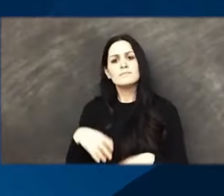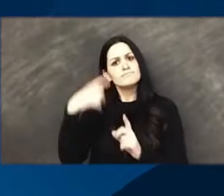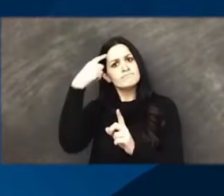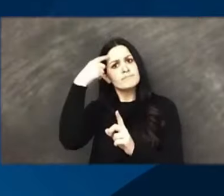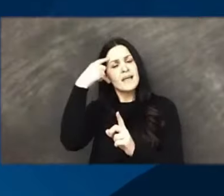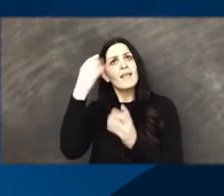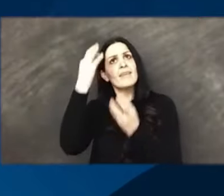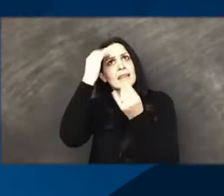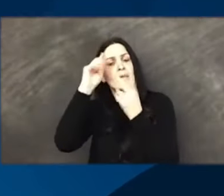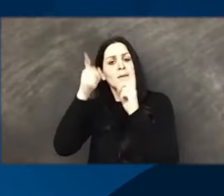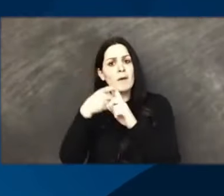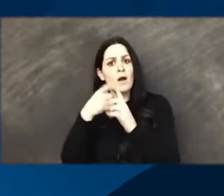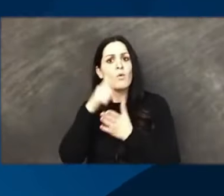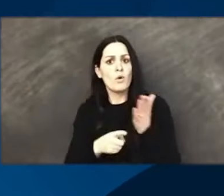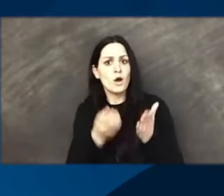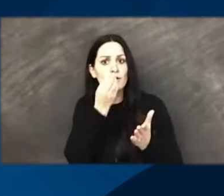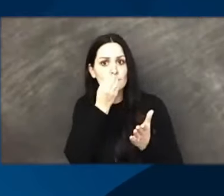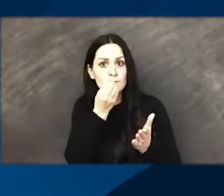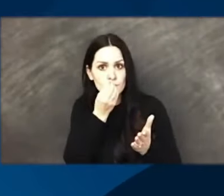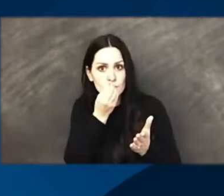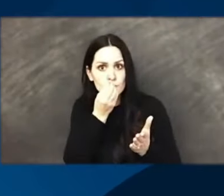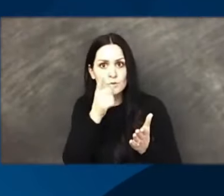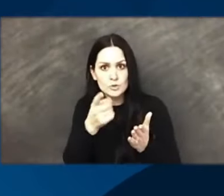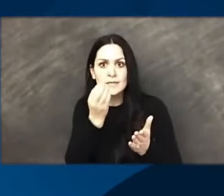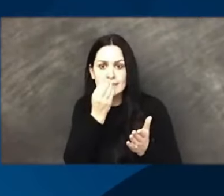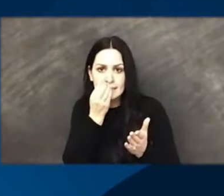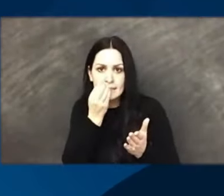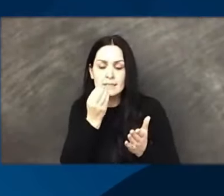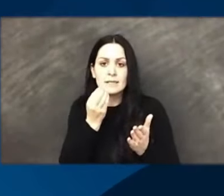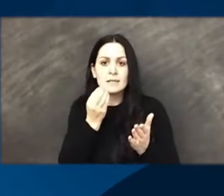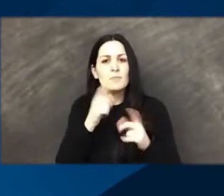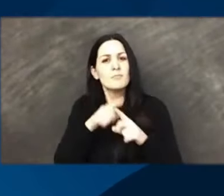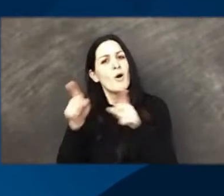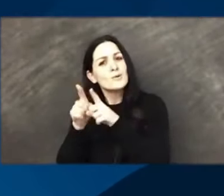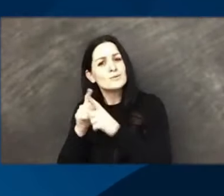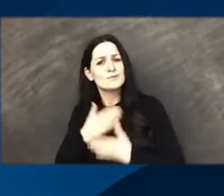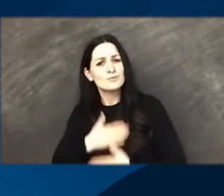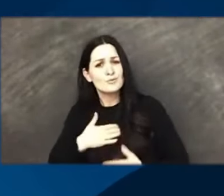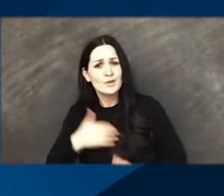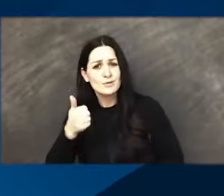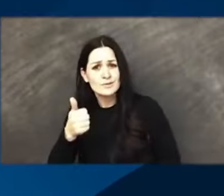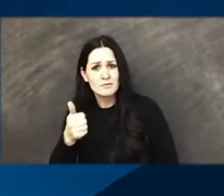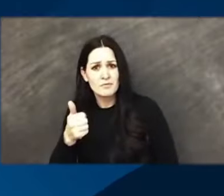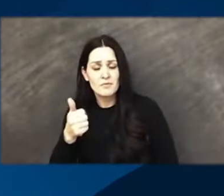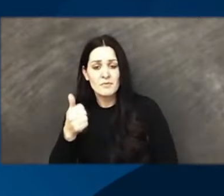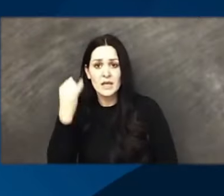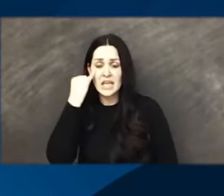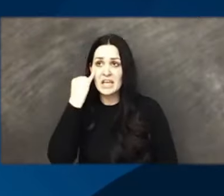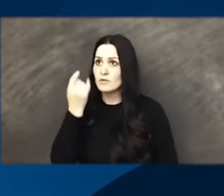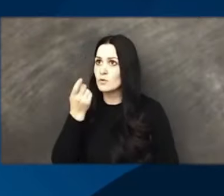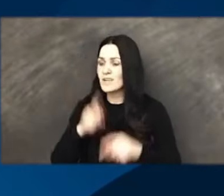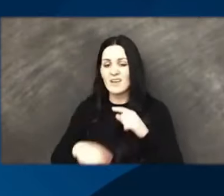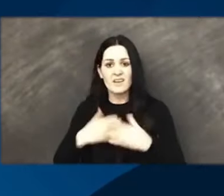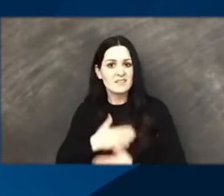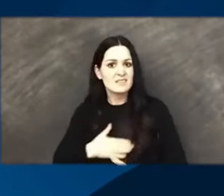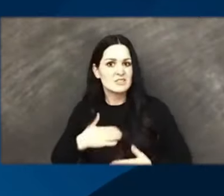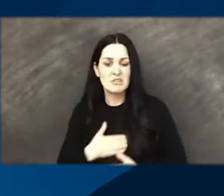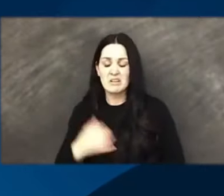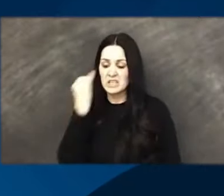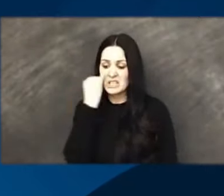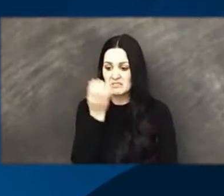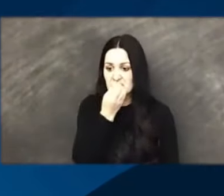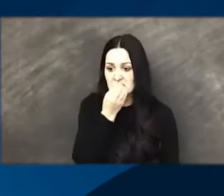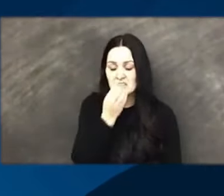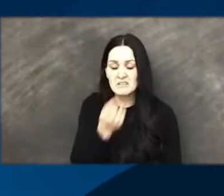that is also enjoyable for them. Because if it's not enjoyable, if it feels like a chore and you're eating cardboard or what